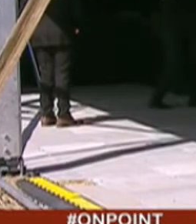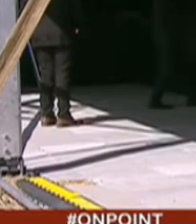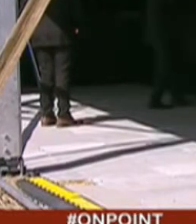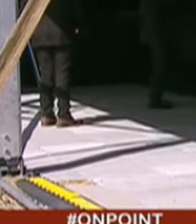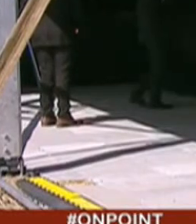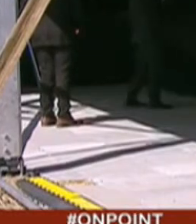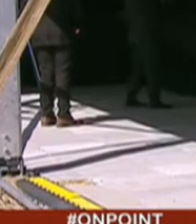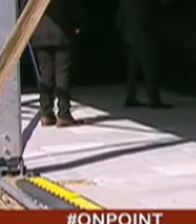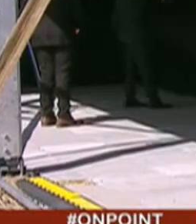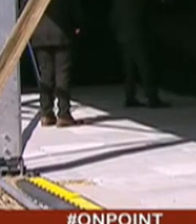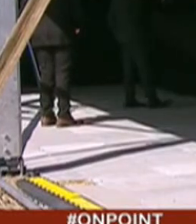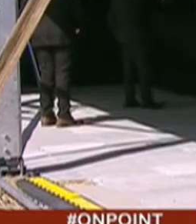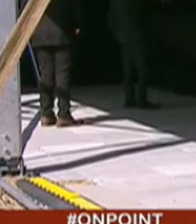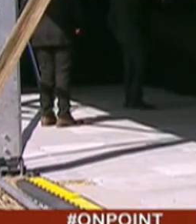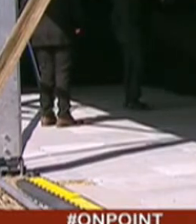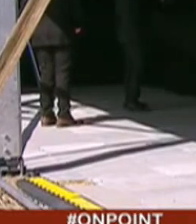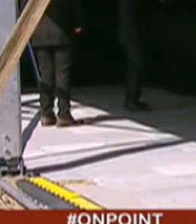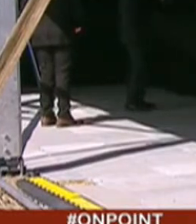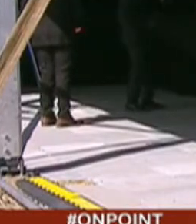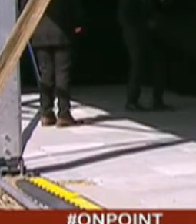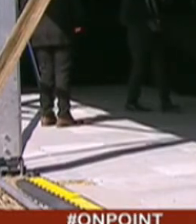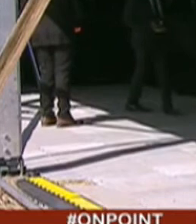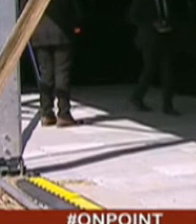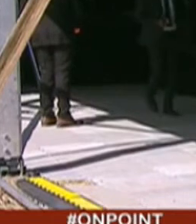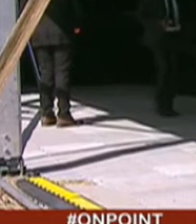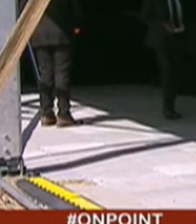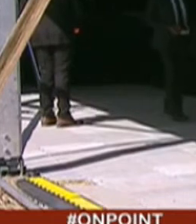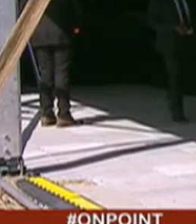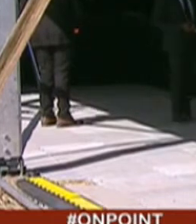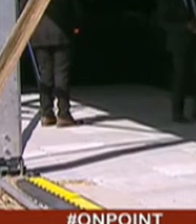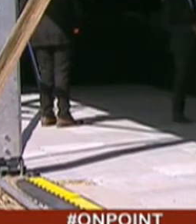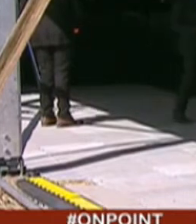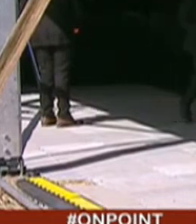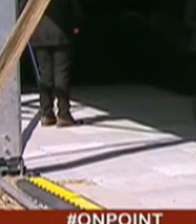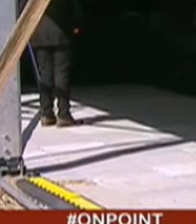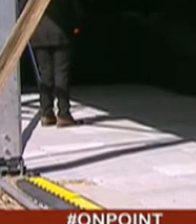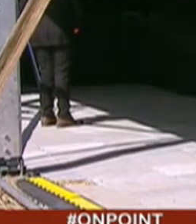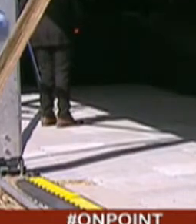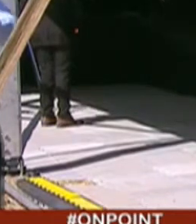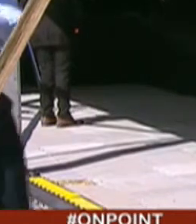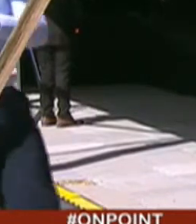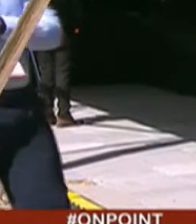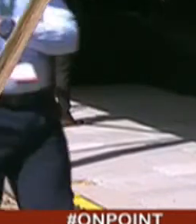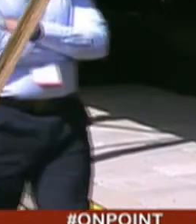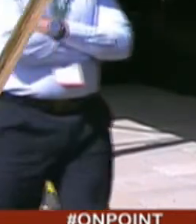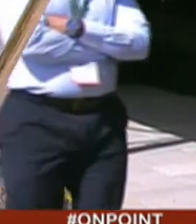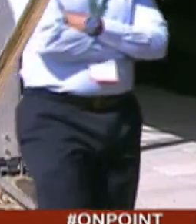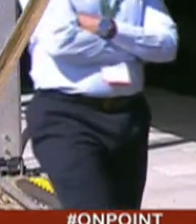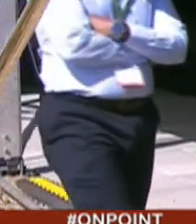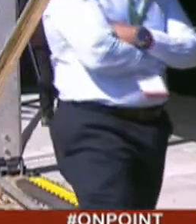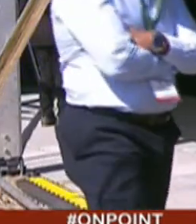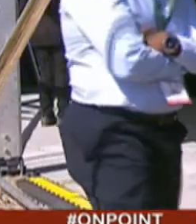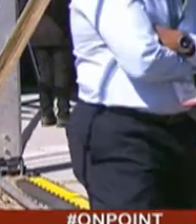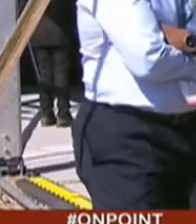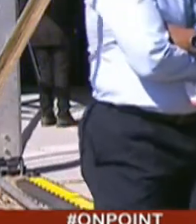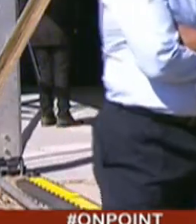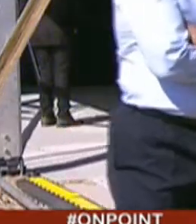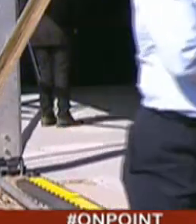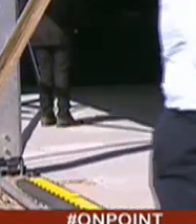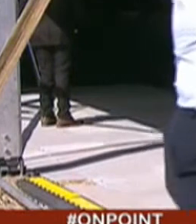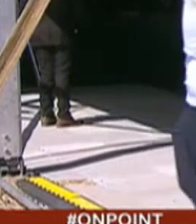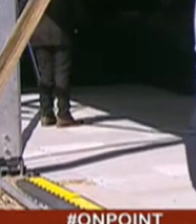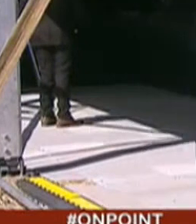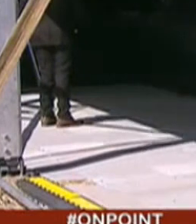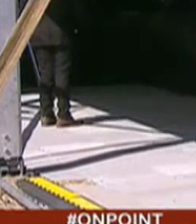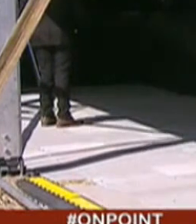country, issues of service delivery backlogs, issues of inequality, and he also said that